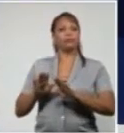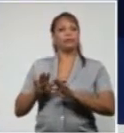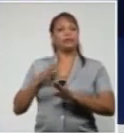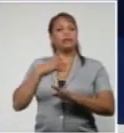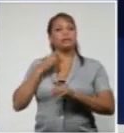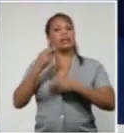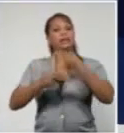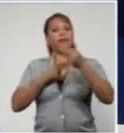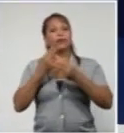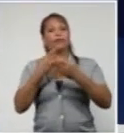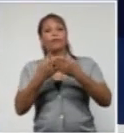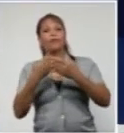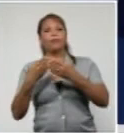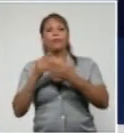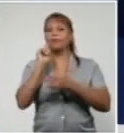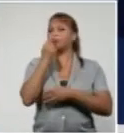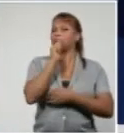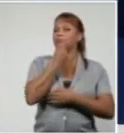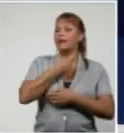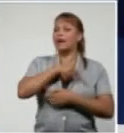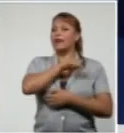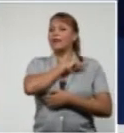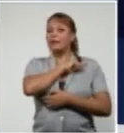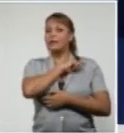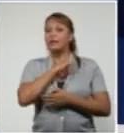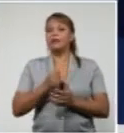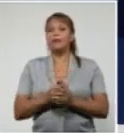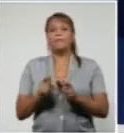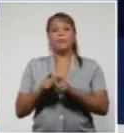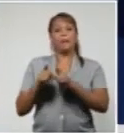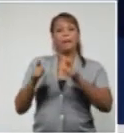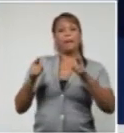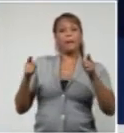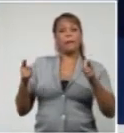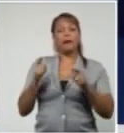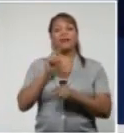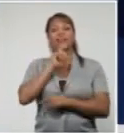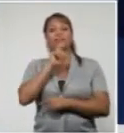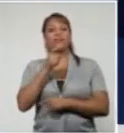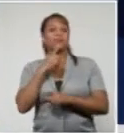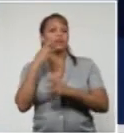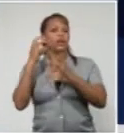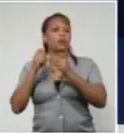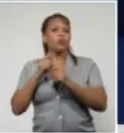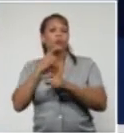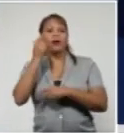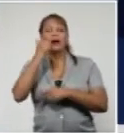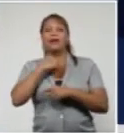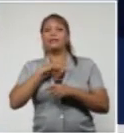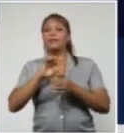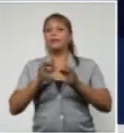Artemisa, 109, the most from Havana with